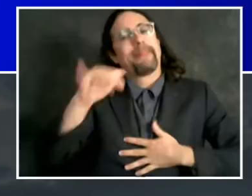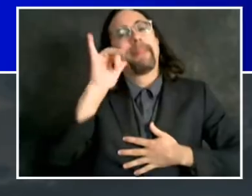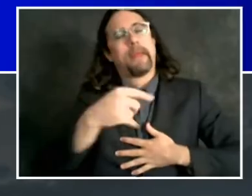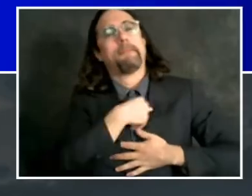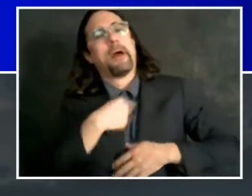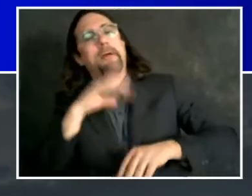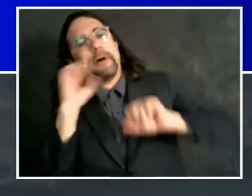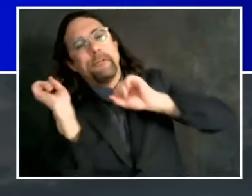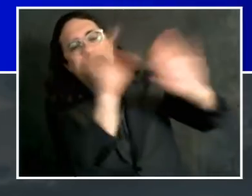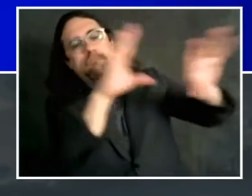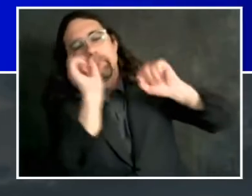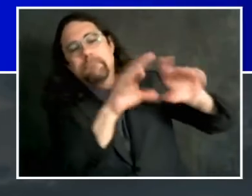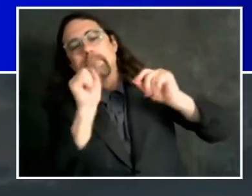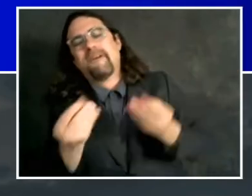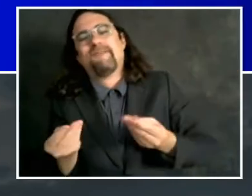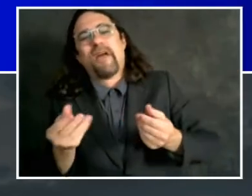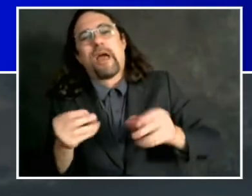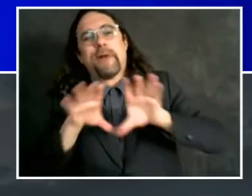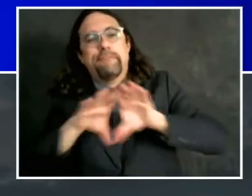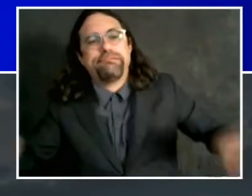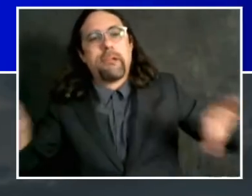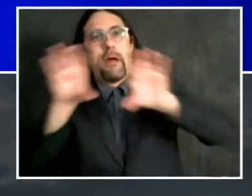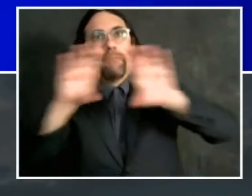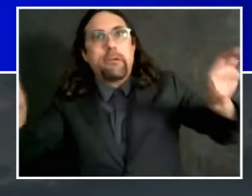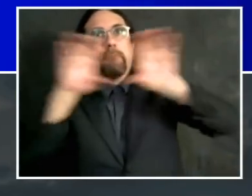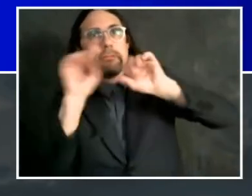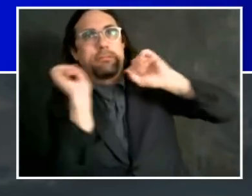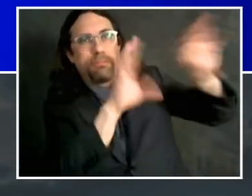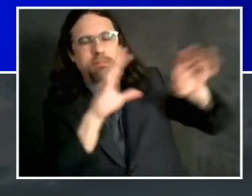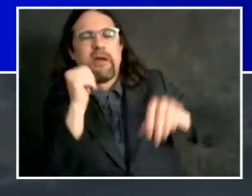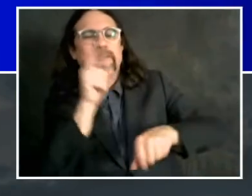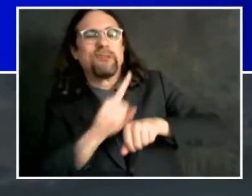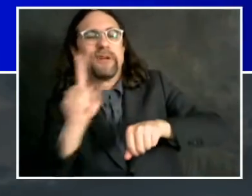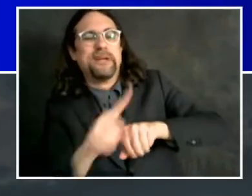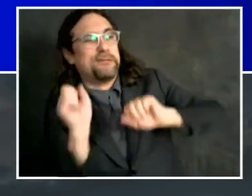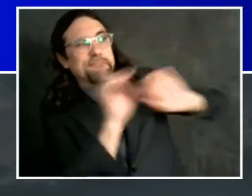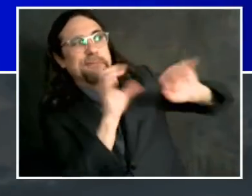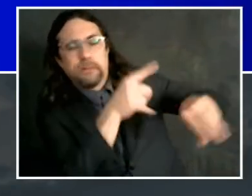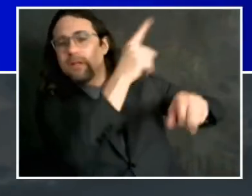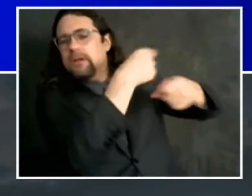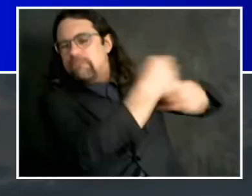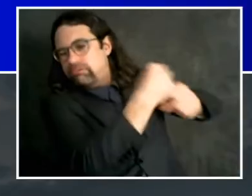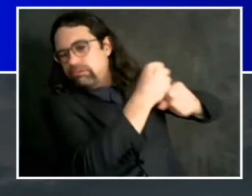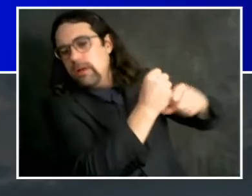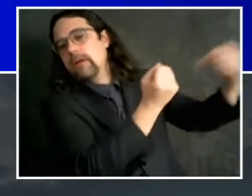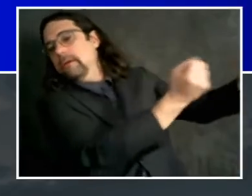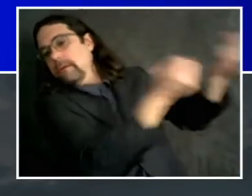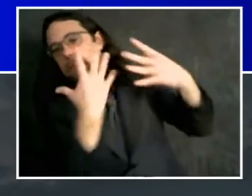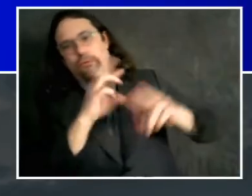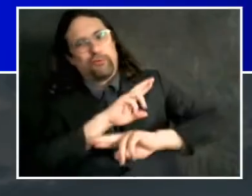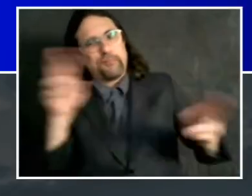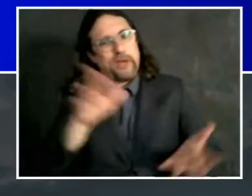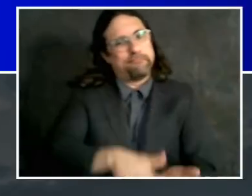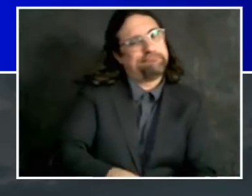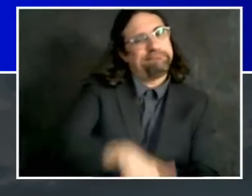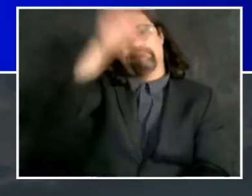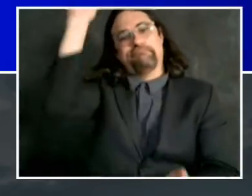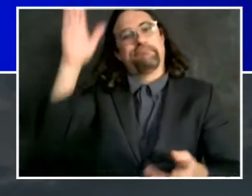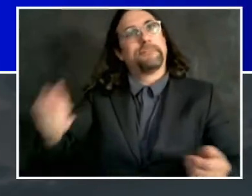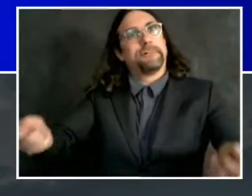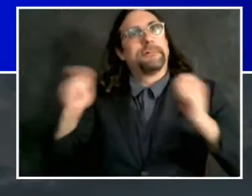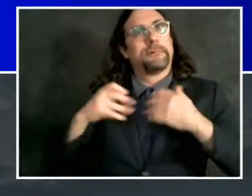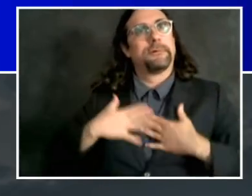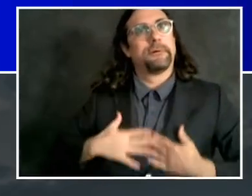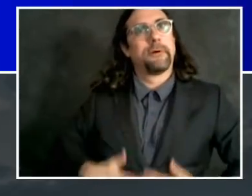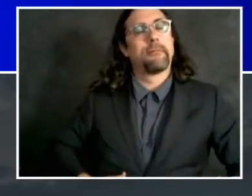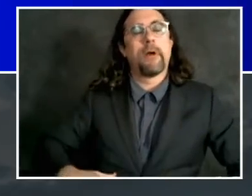whether we could even get through any individual week. But now, because we have this strong production right here, and